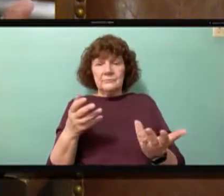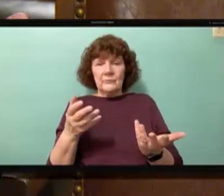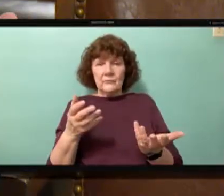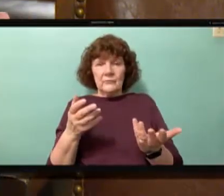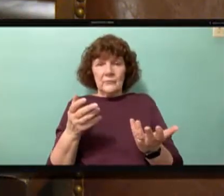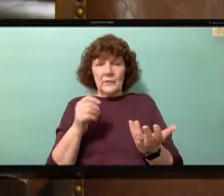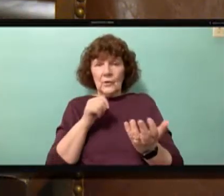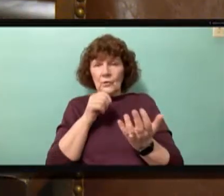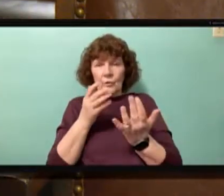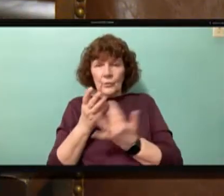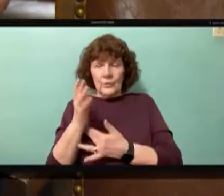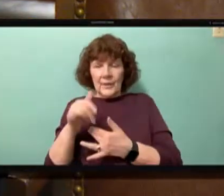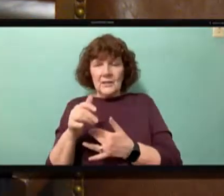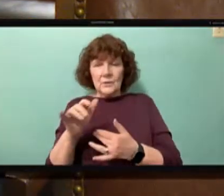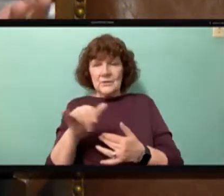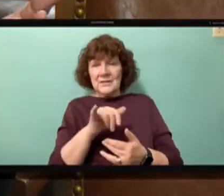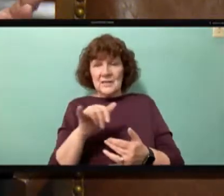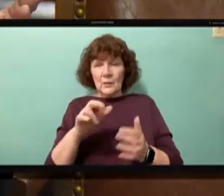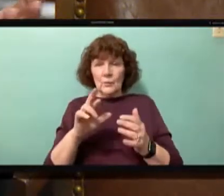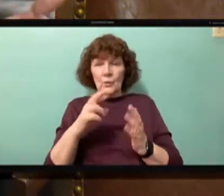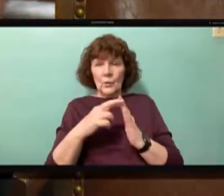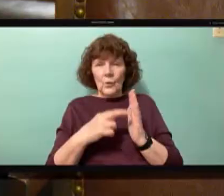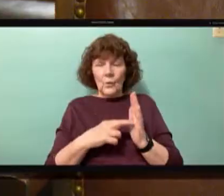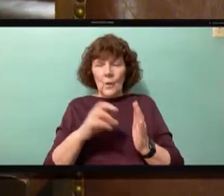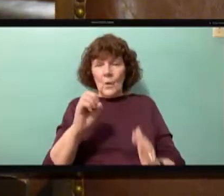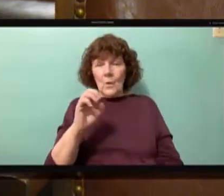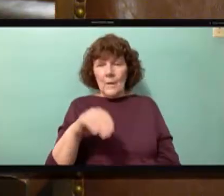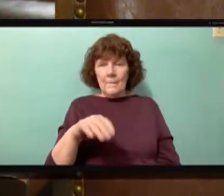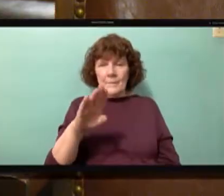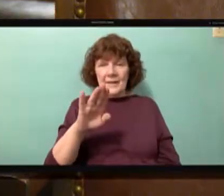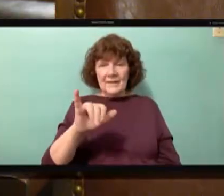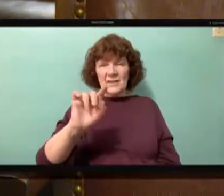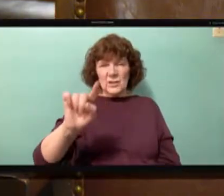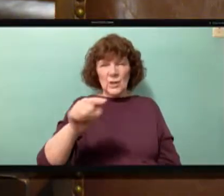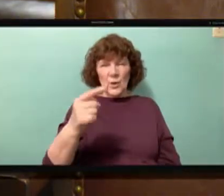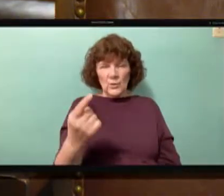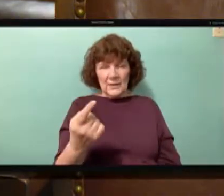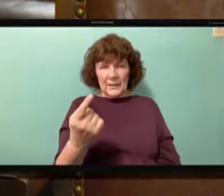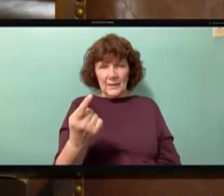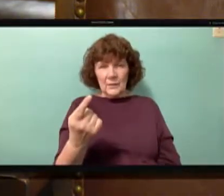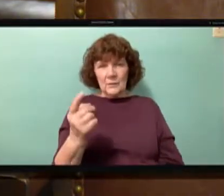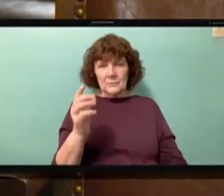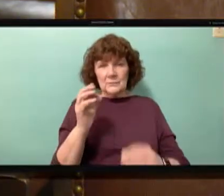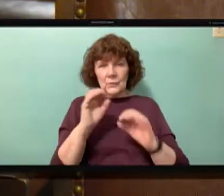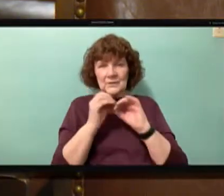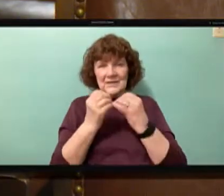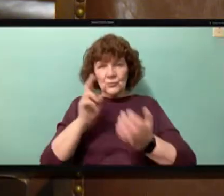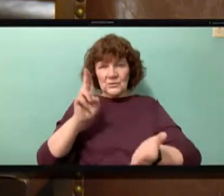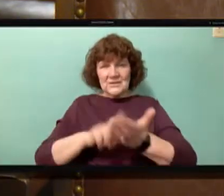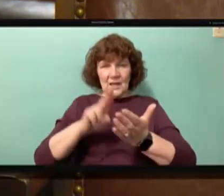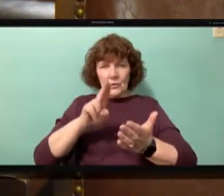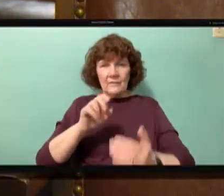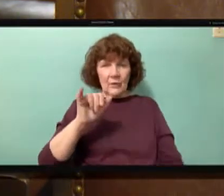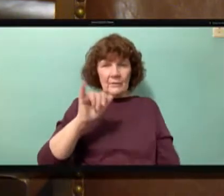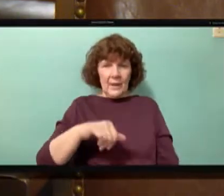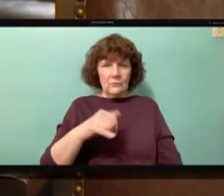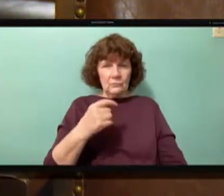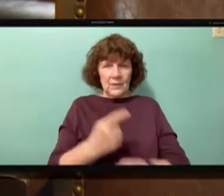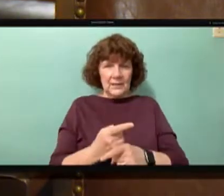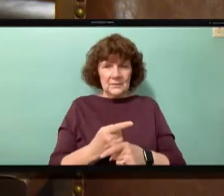OMB is kind of still the only organization signing off on this.